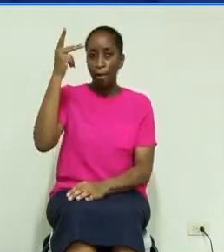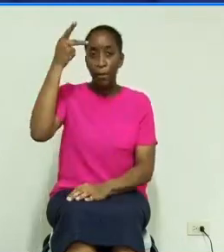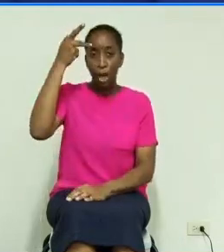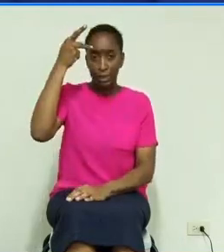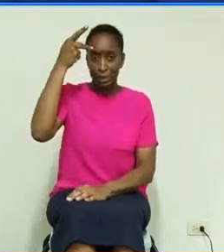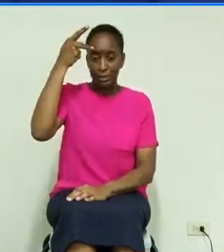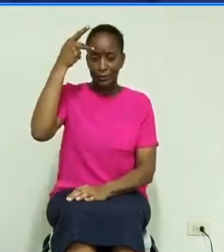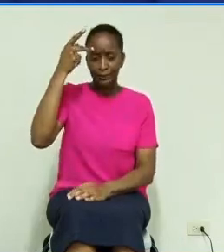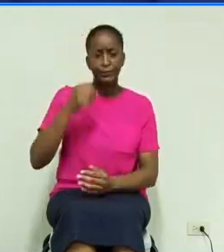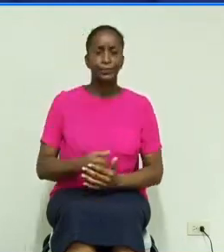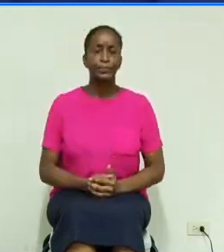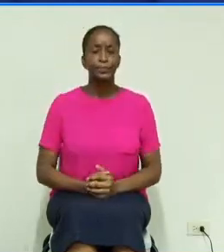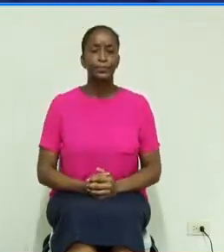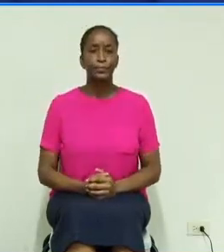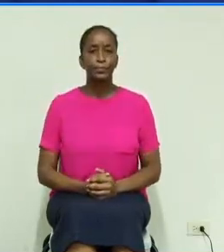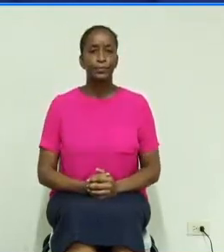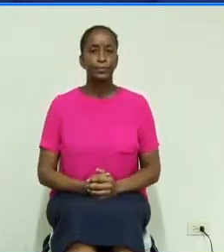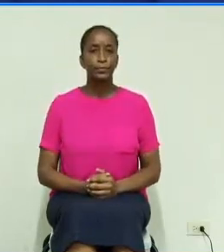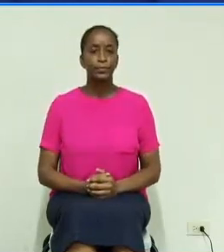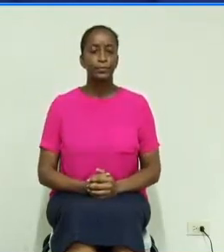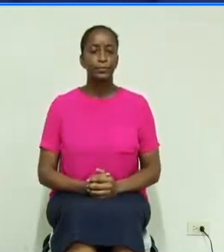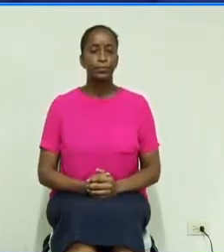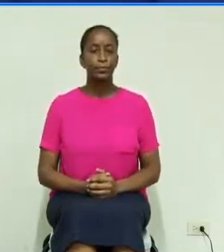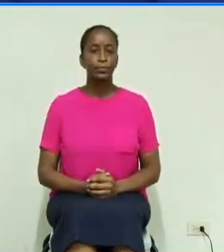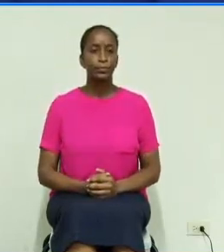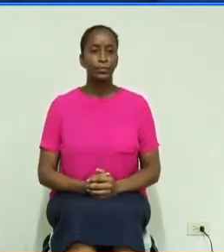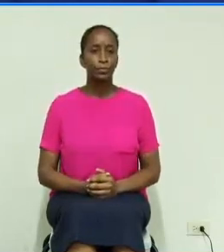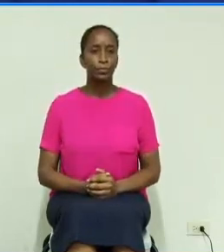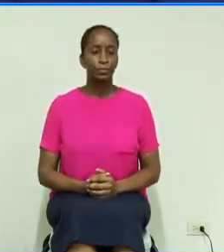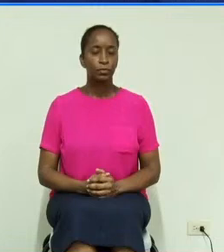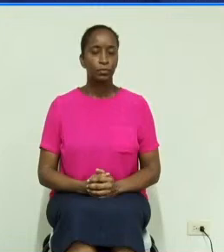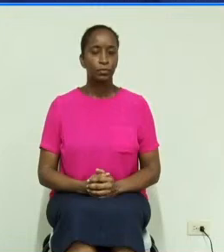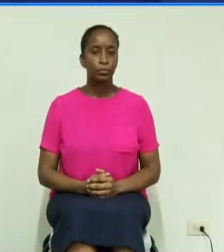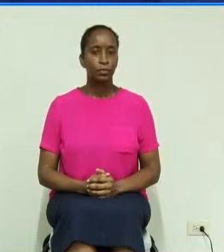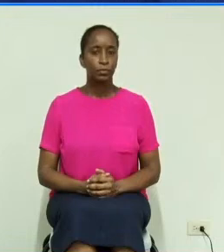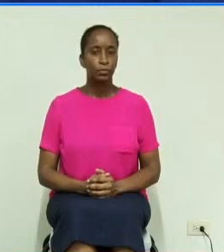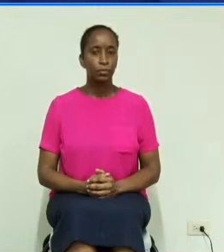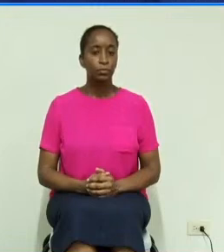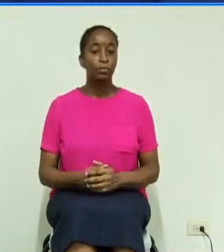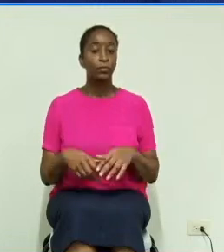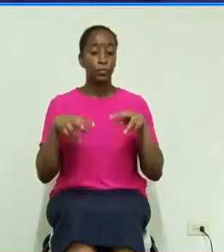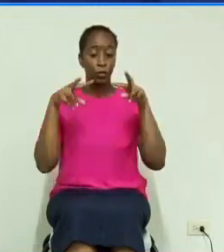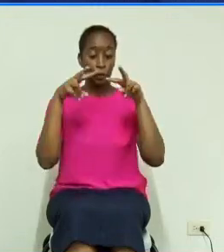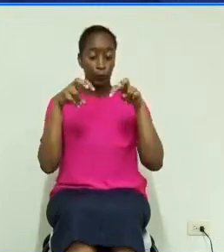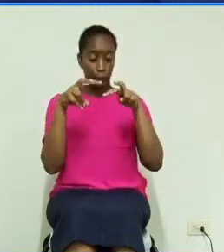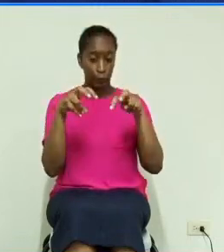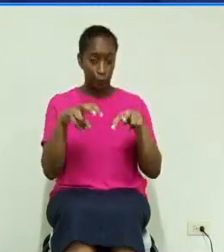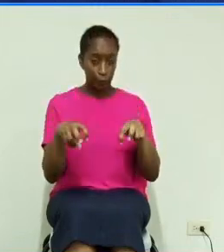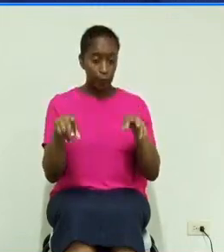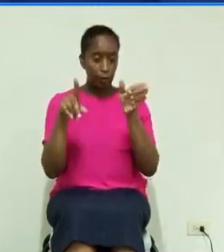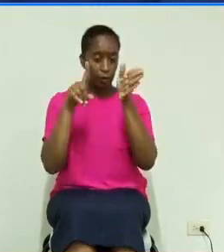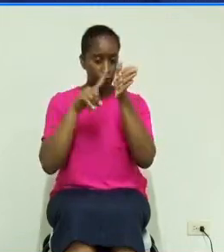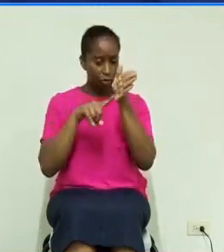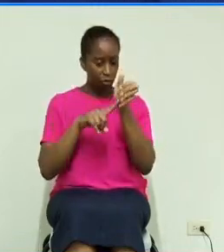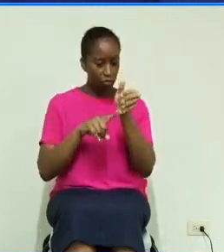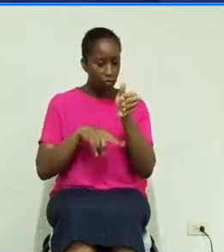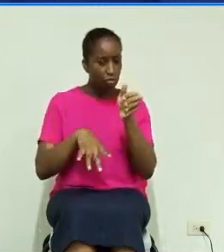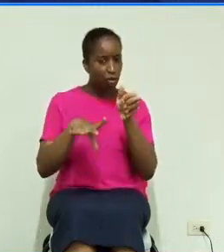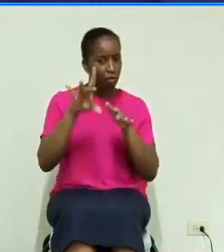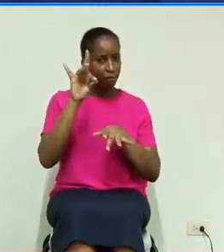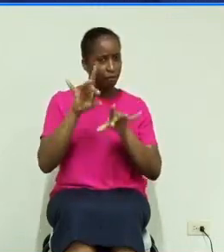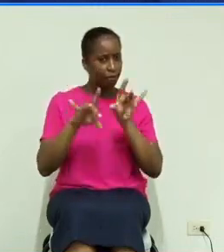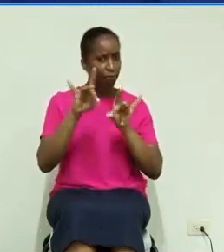in the issue of gender inequality, statistics have actually shown that the number of women participating